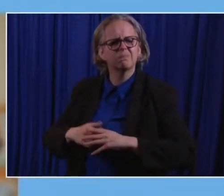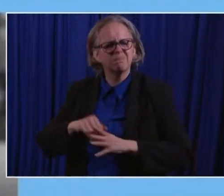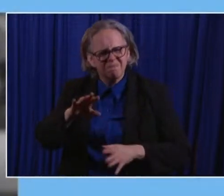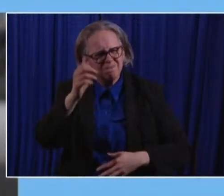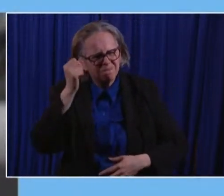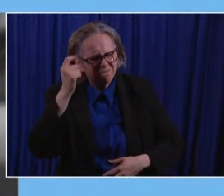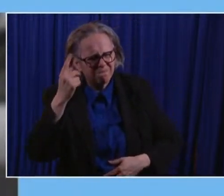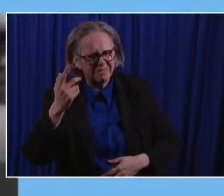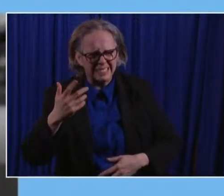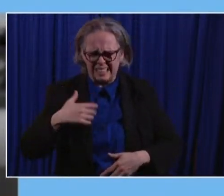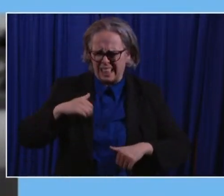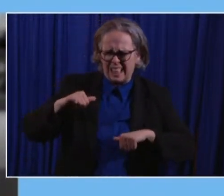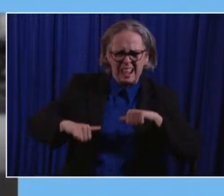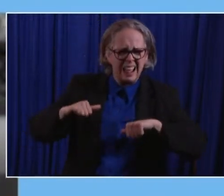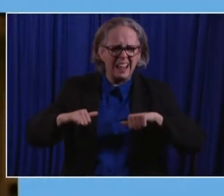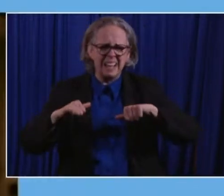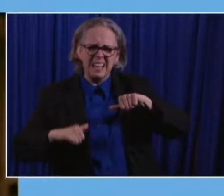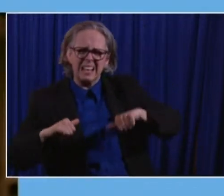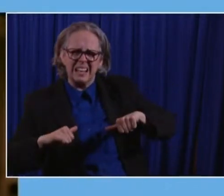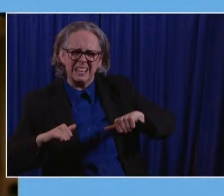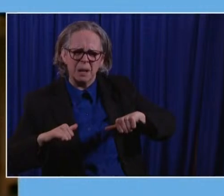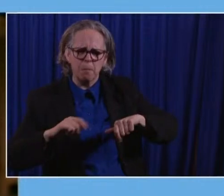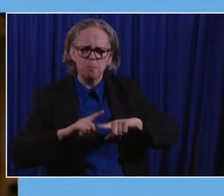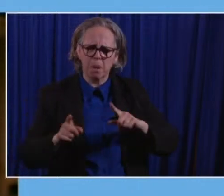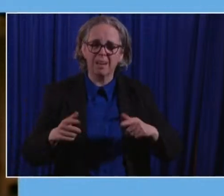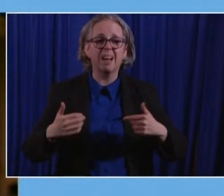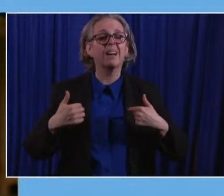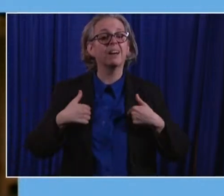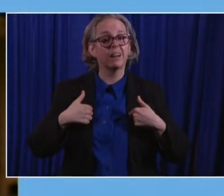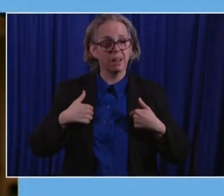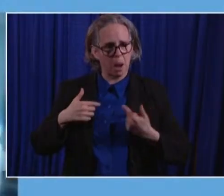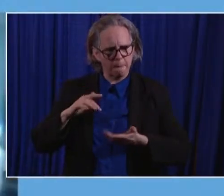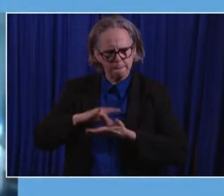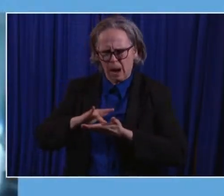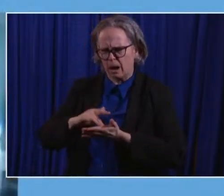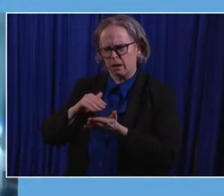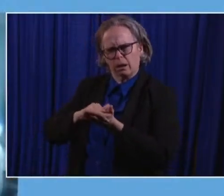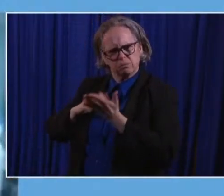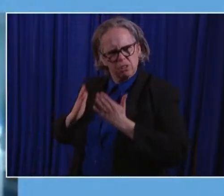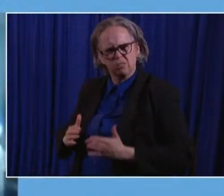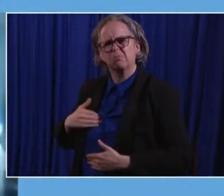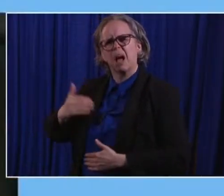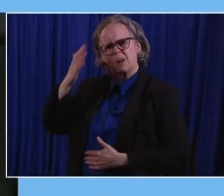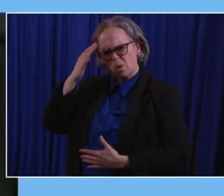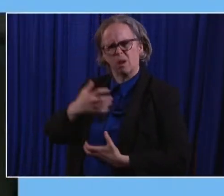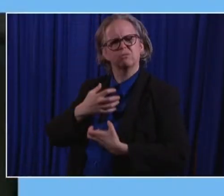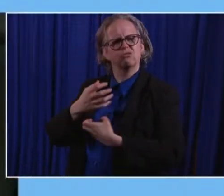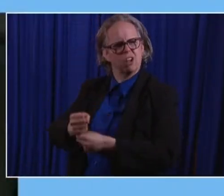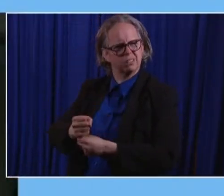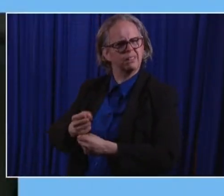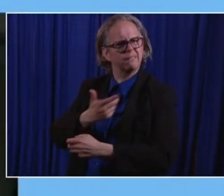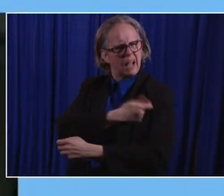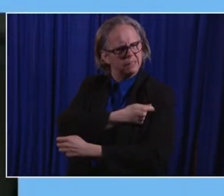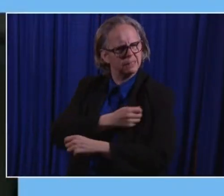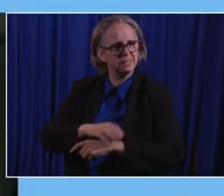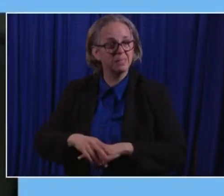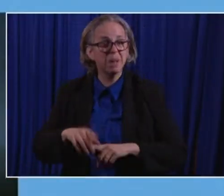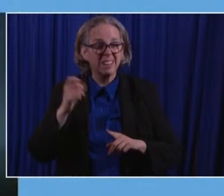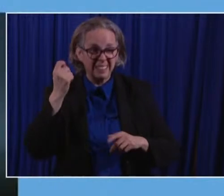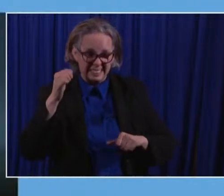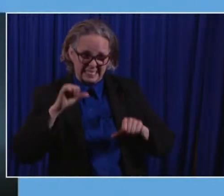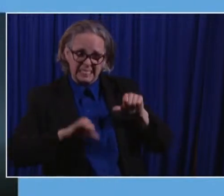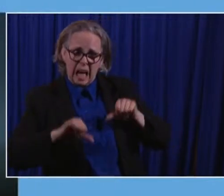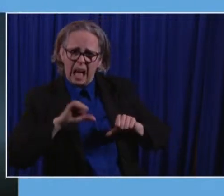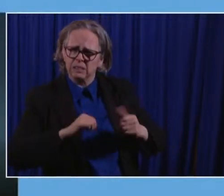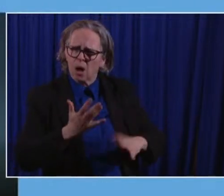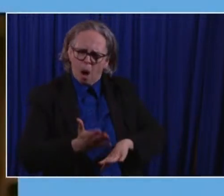physician, I know what I can trust. You see, science has come so far in such a short amount of time. There's no bias, there's no prejudice. There's